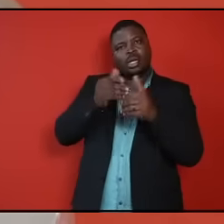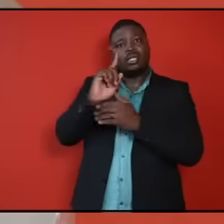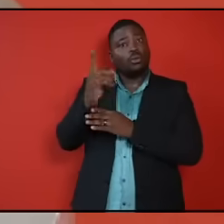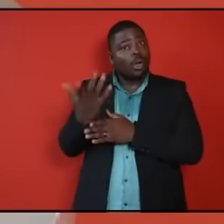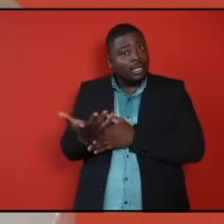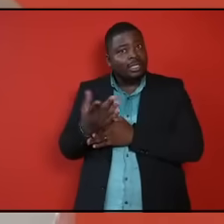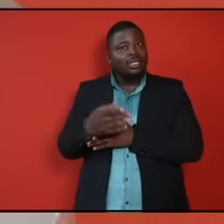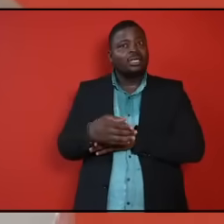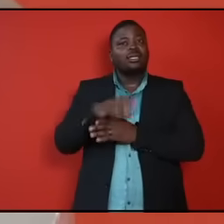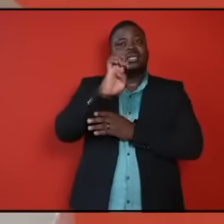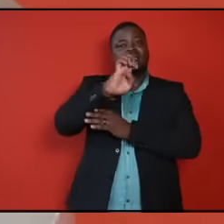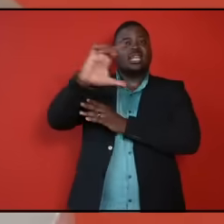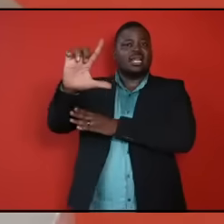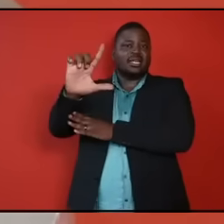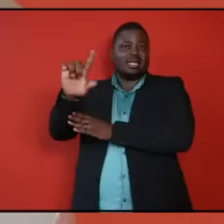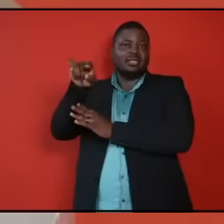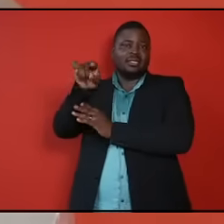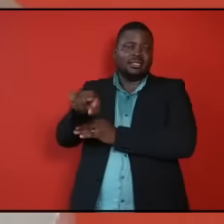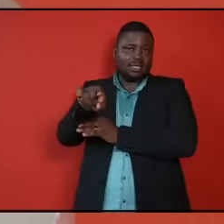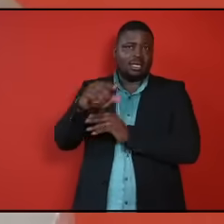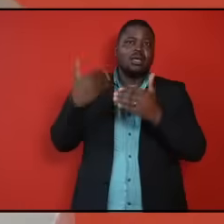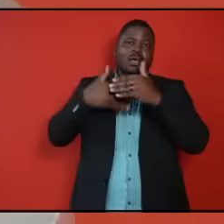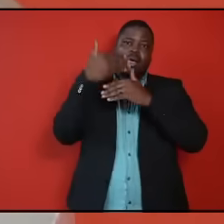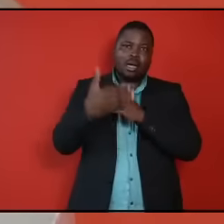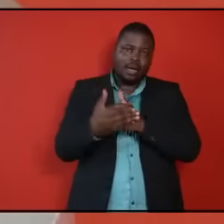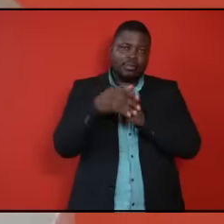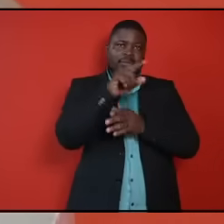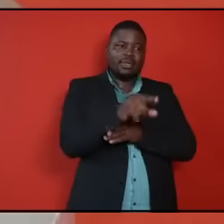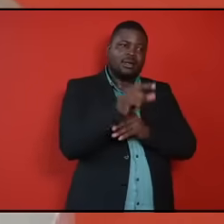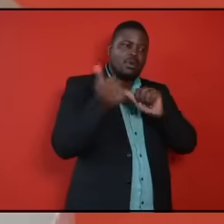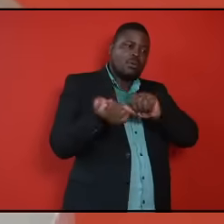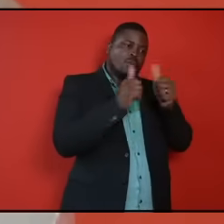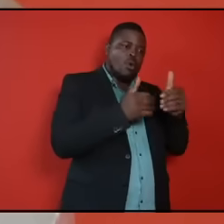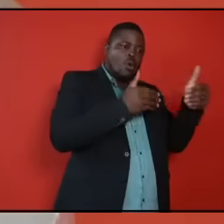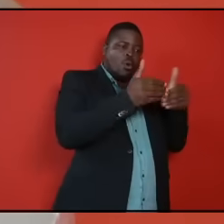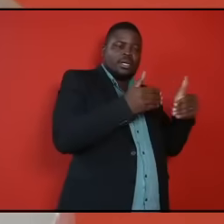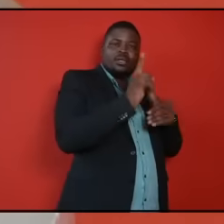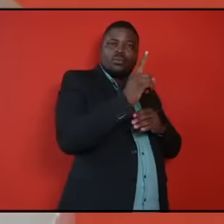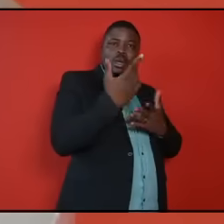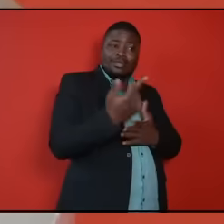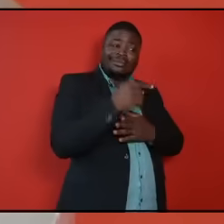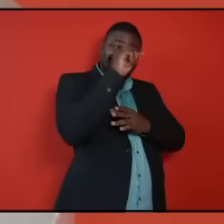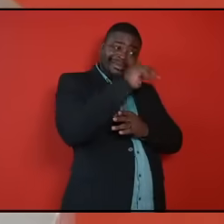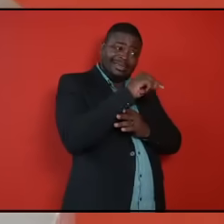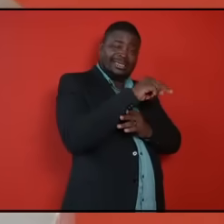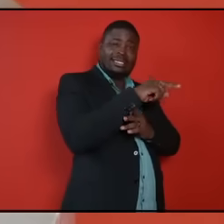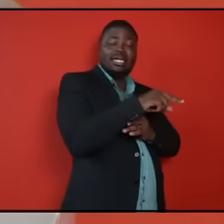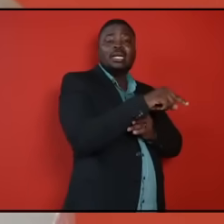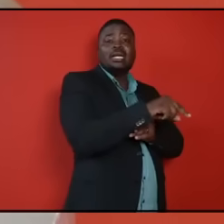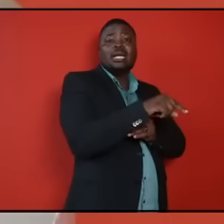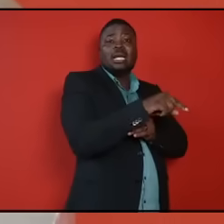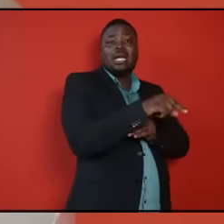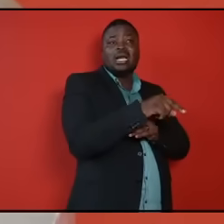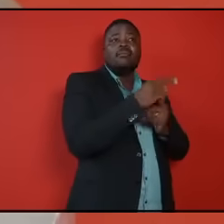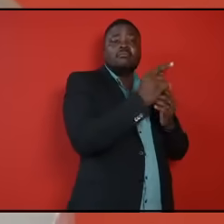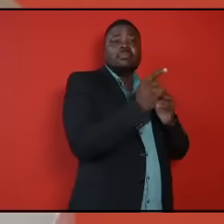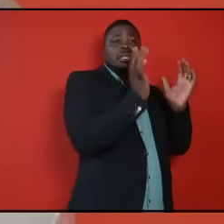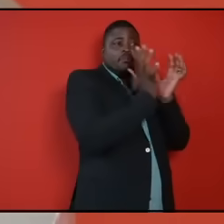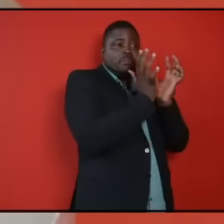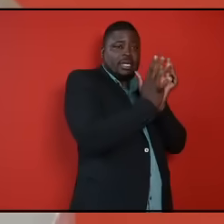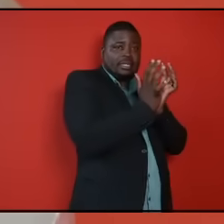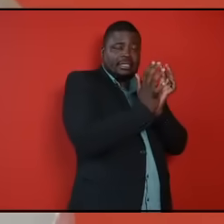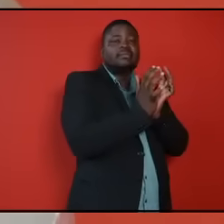East London, we had to organize plenum. Now that we have settled, we are now back. Every